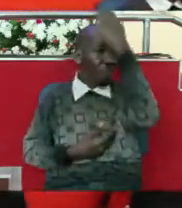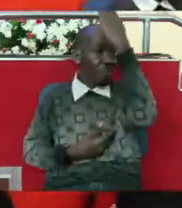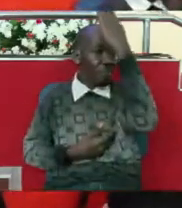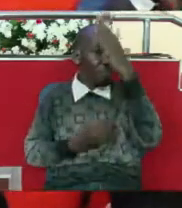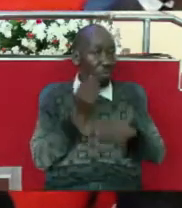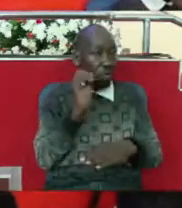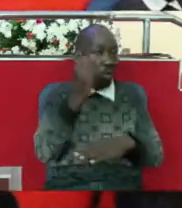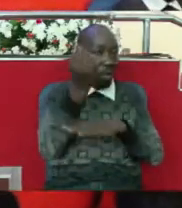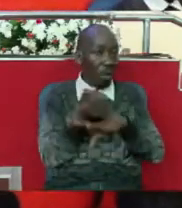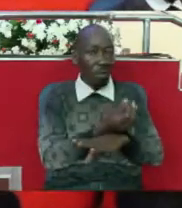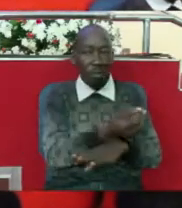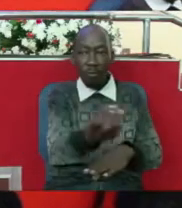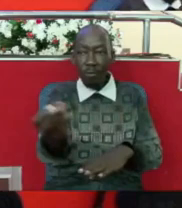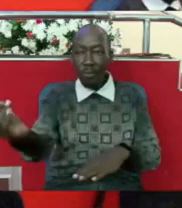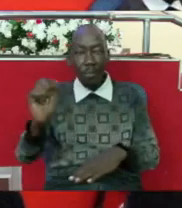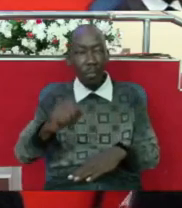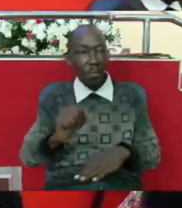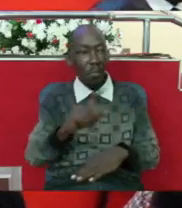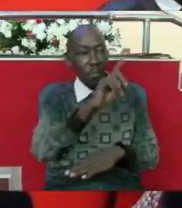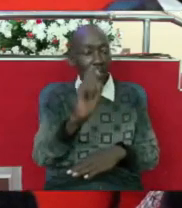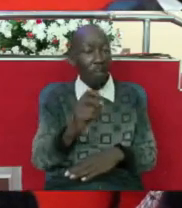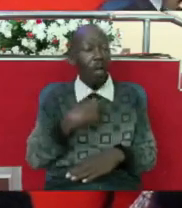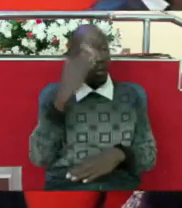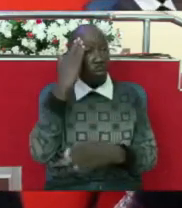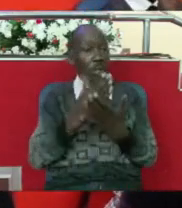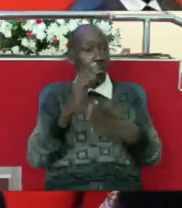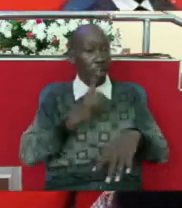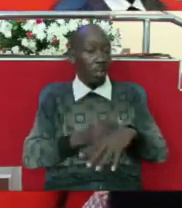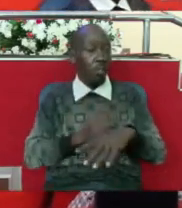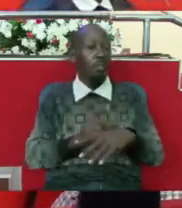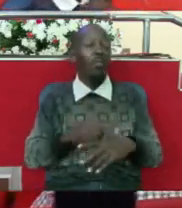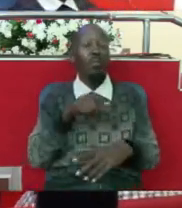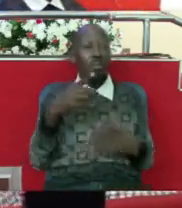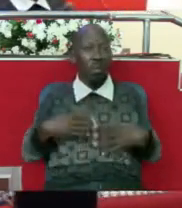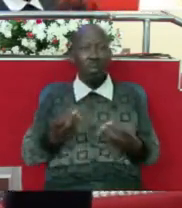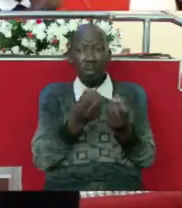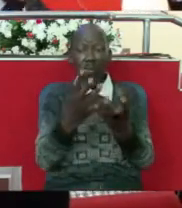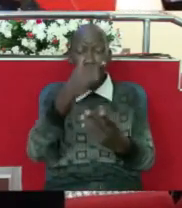kupeana? I know sometimes it's easier just to blame God.